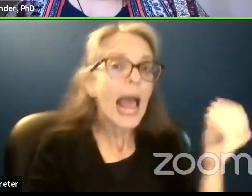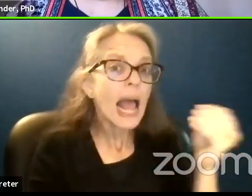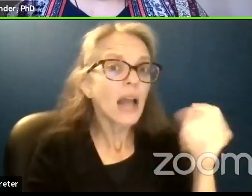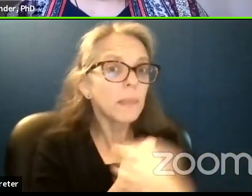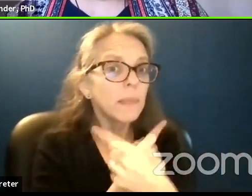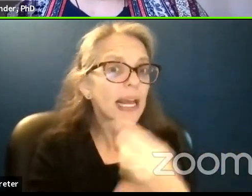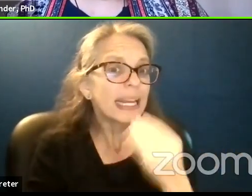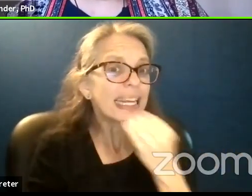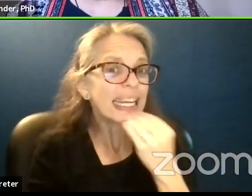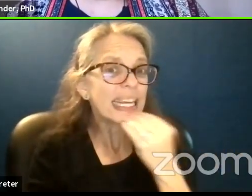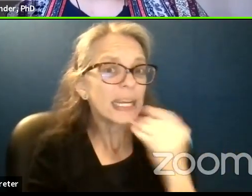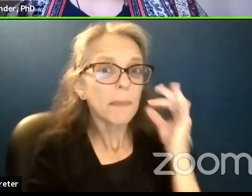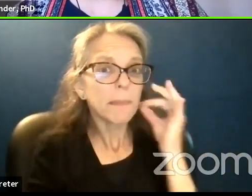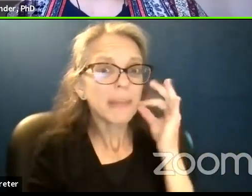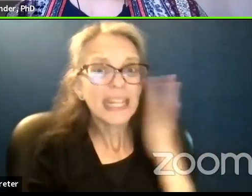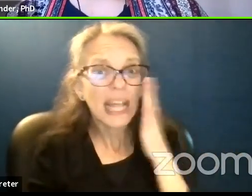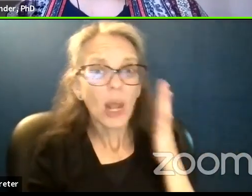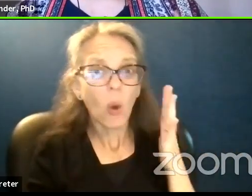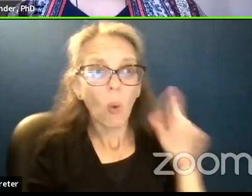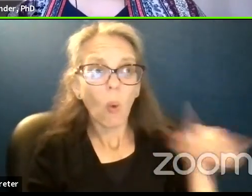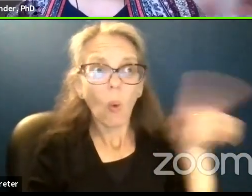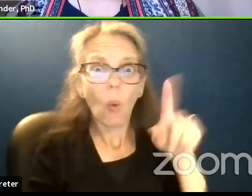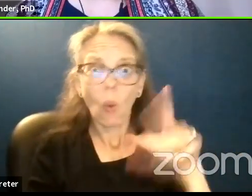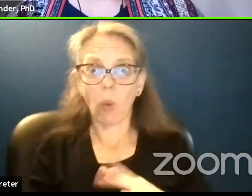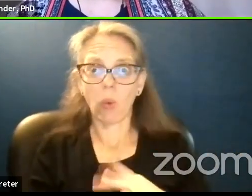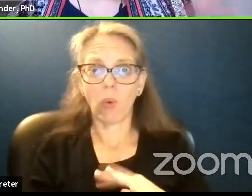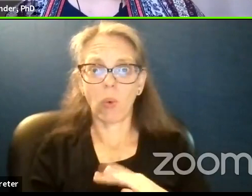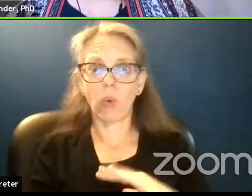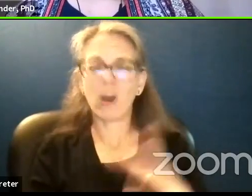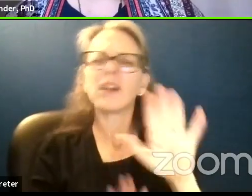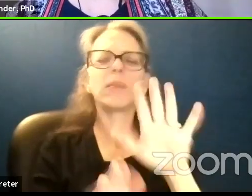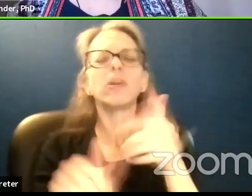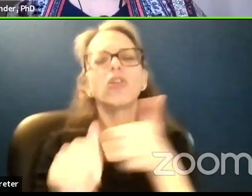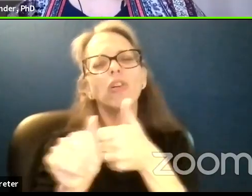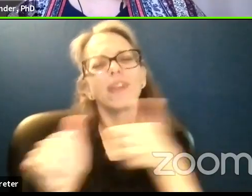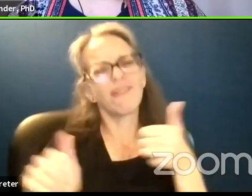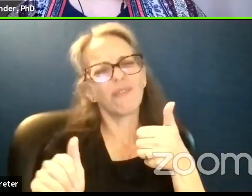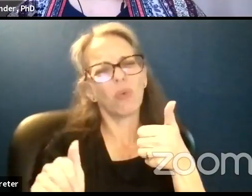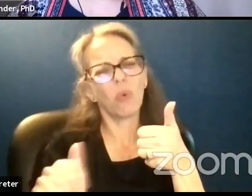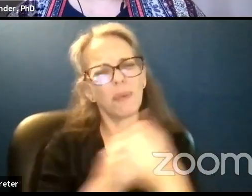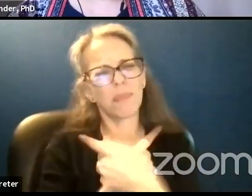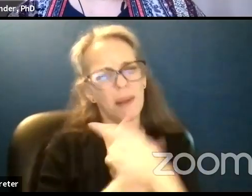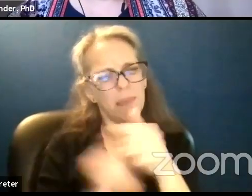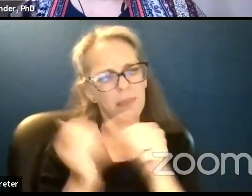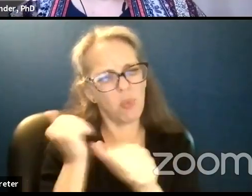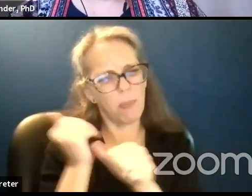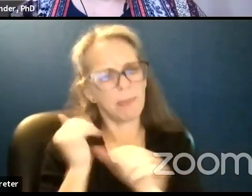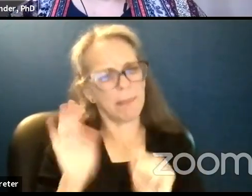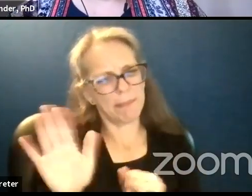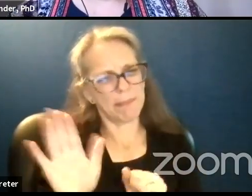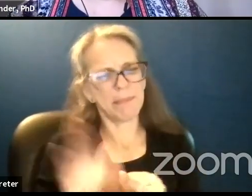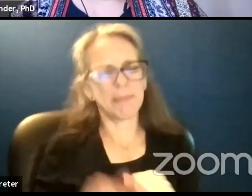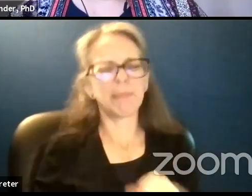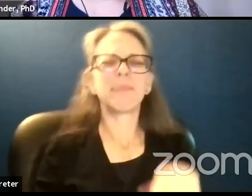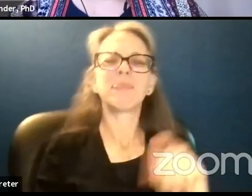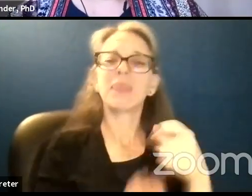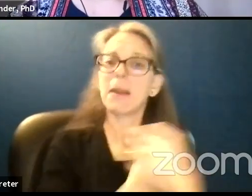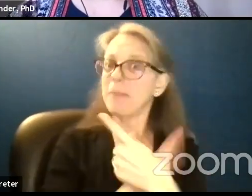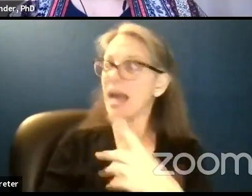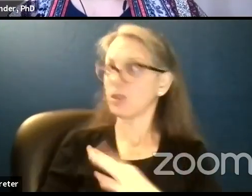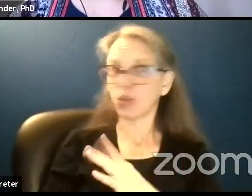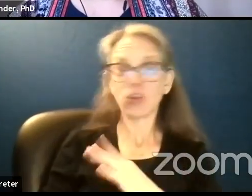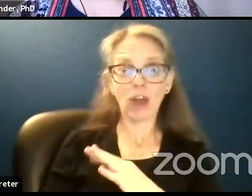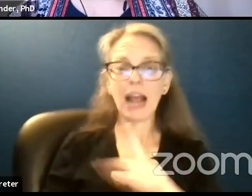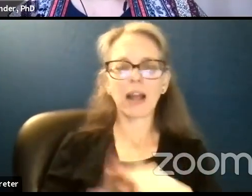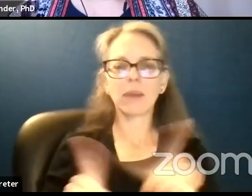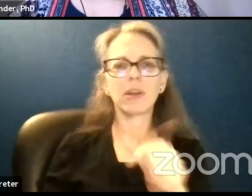can be very, very good. It's just, stay away from bat poop. Yeah. Mm-hmm. Yeah. Bats are great, but they're